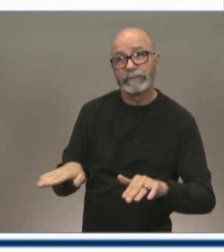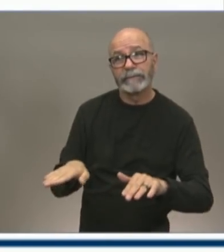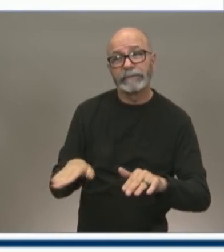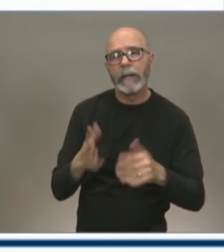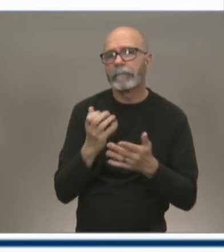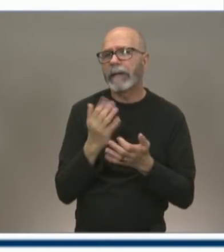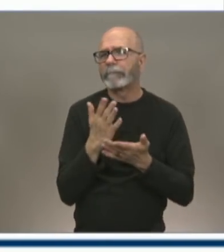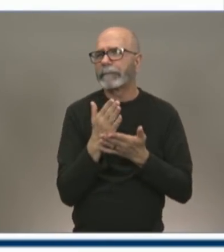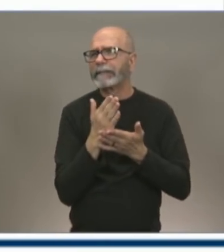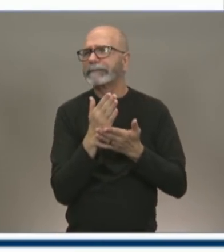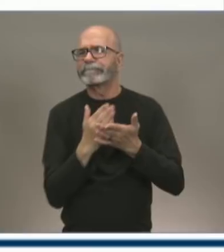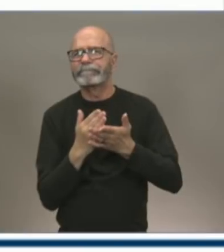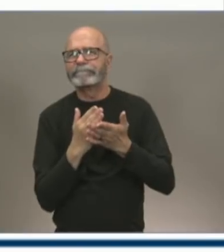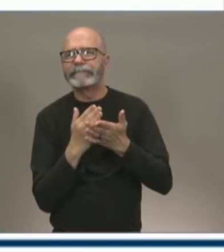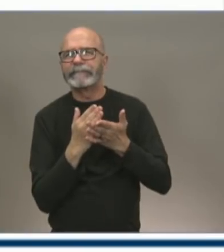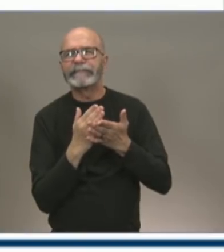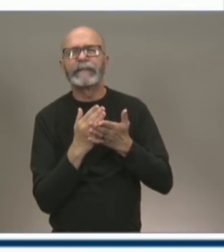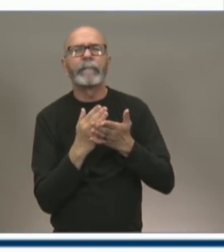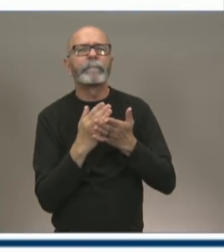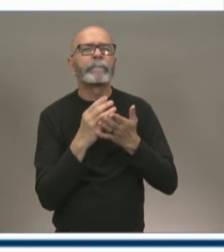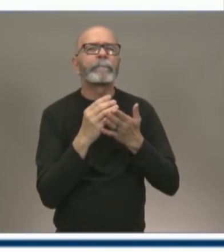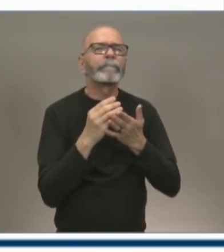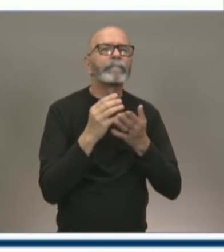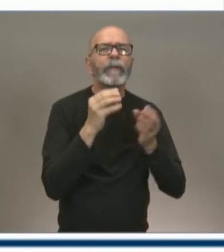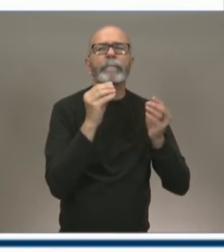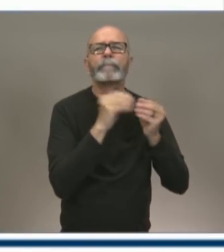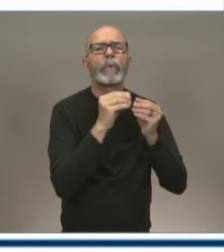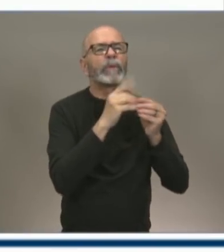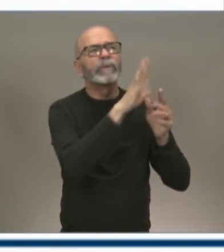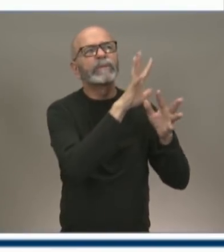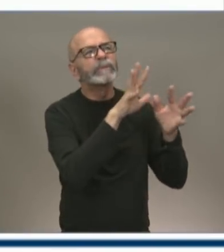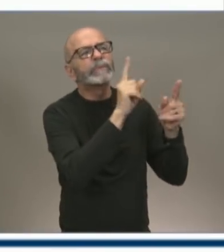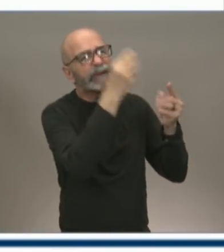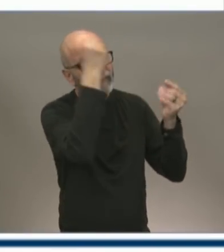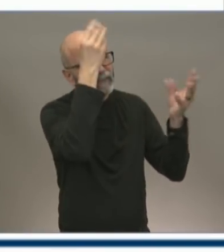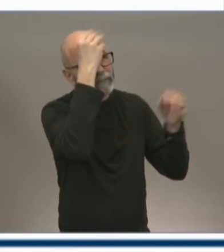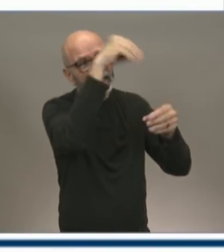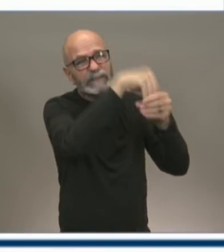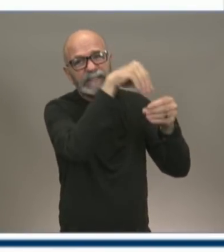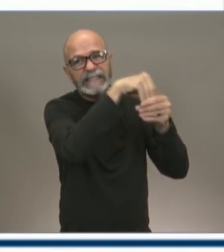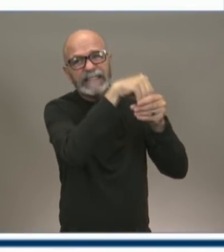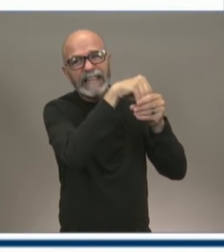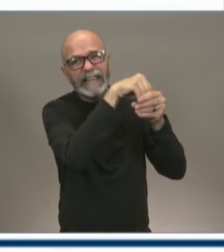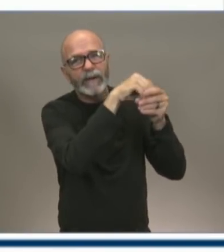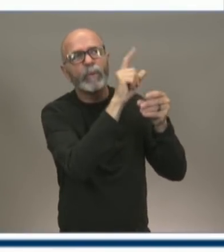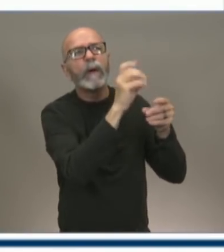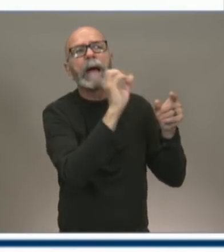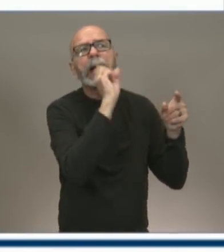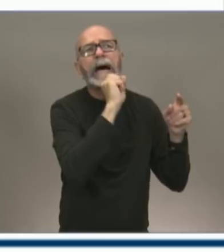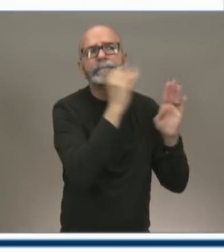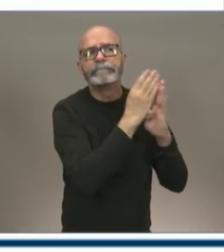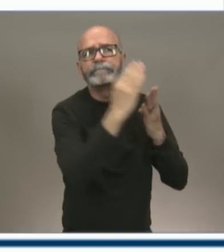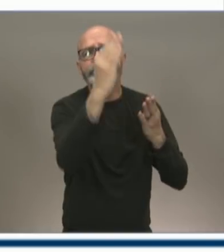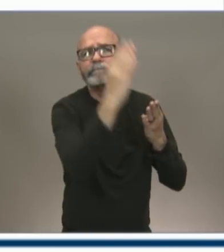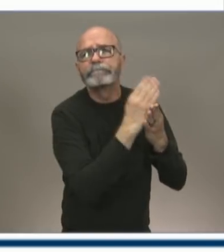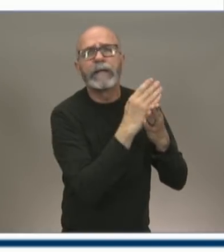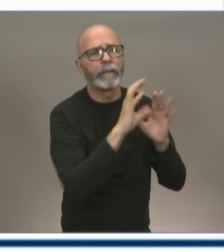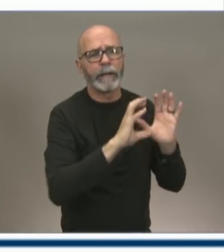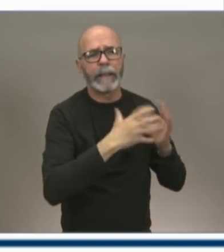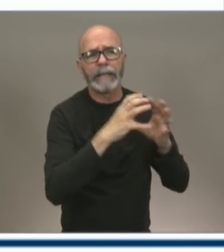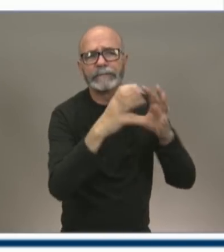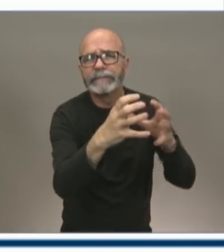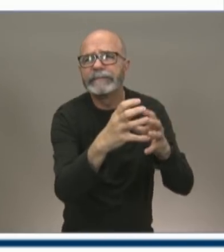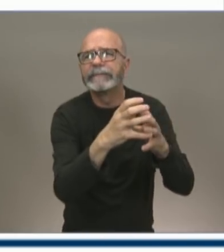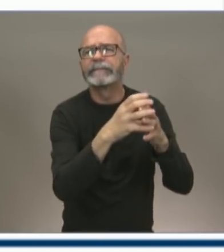have to wait to get that detail exactly what are the whether it's age groups or other kind of considerations under which each vaccine